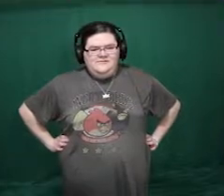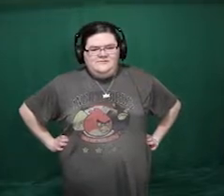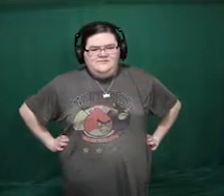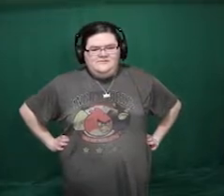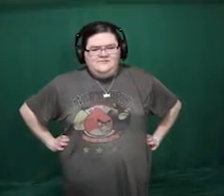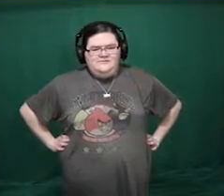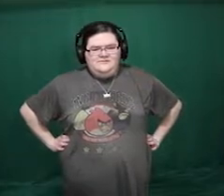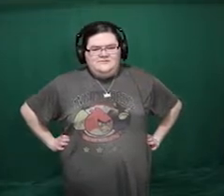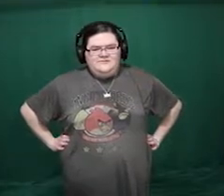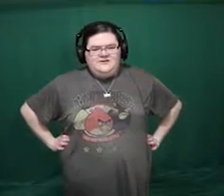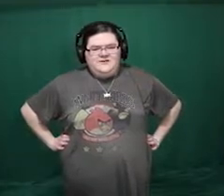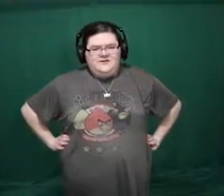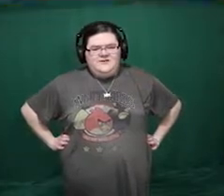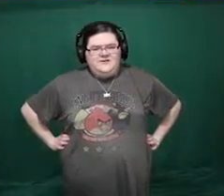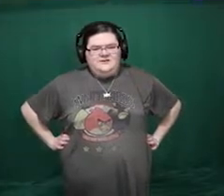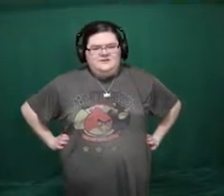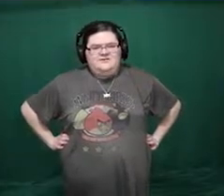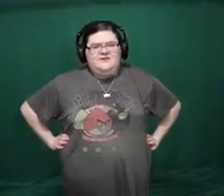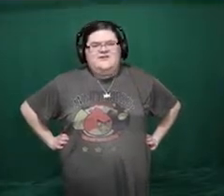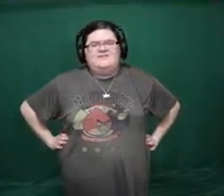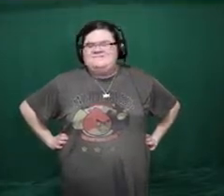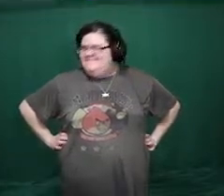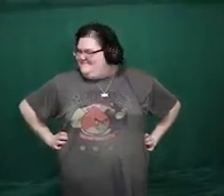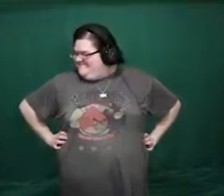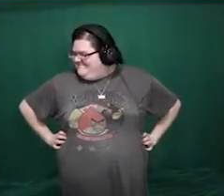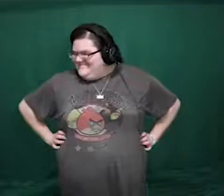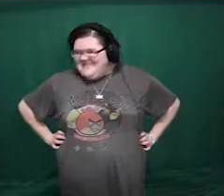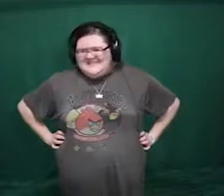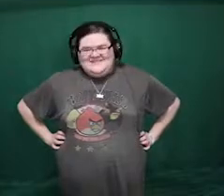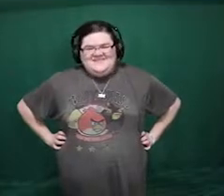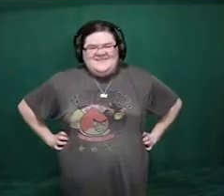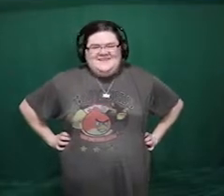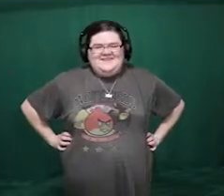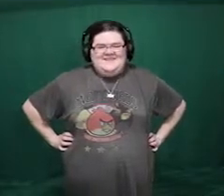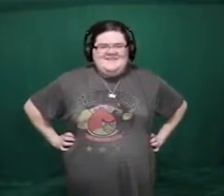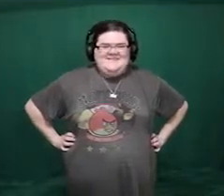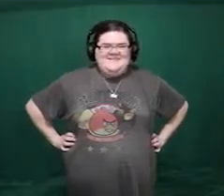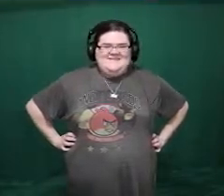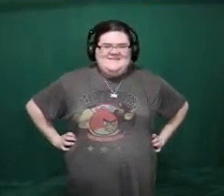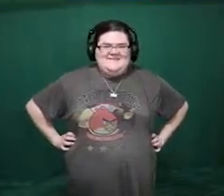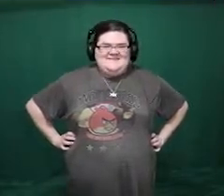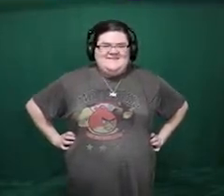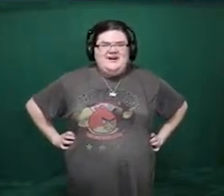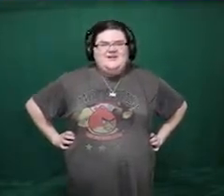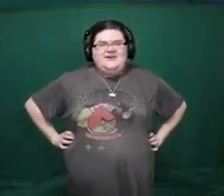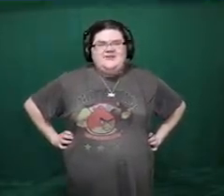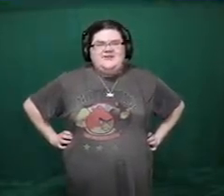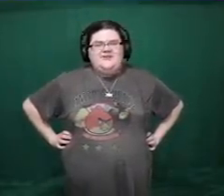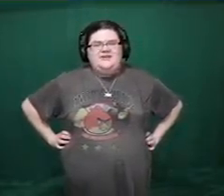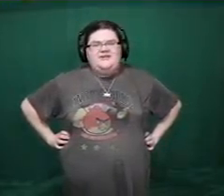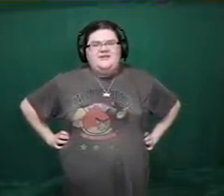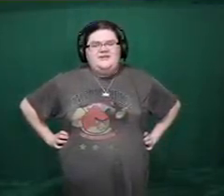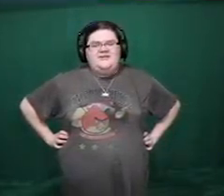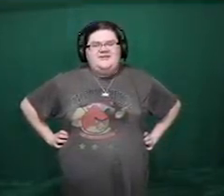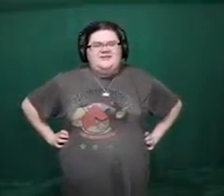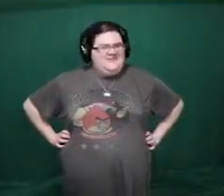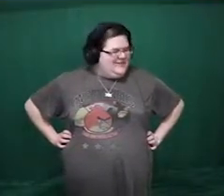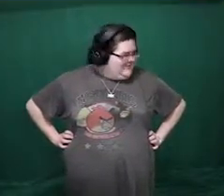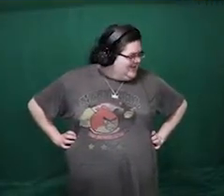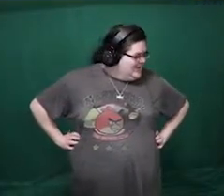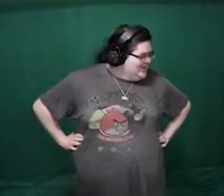step. Okay, and then. Bro! Ethan. How have you not jumped that, you little squidgy fuck bastard? Are you fucking doing? Okay, no, you're okay, you're